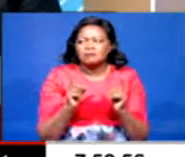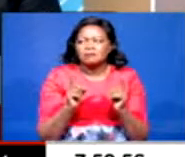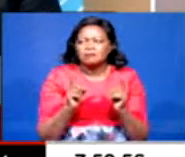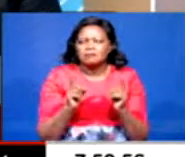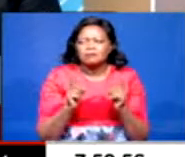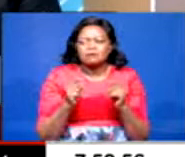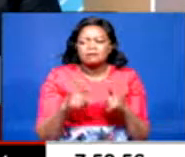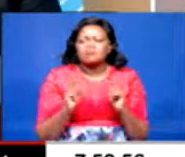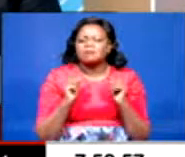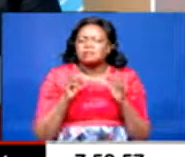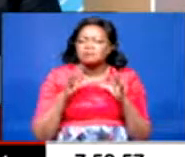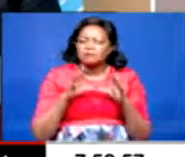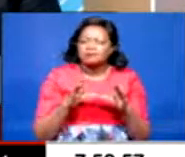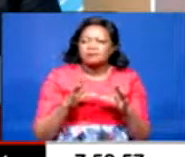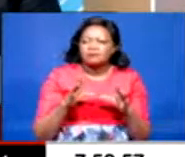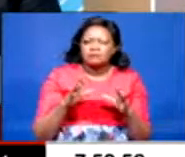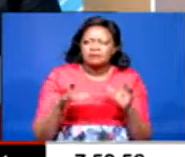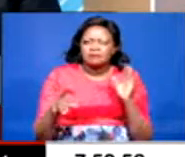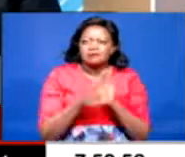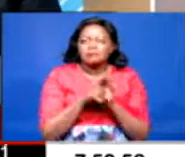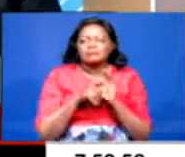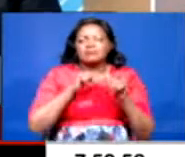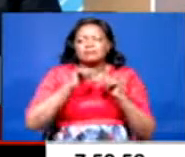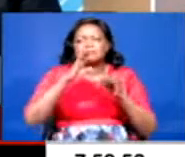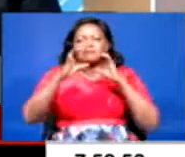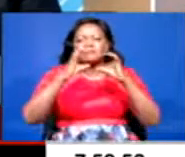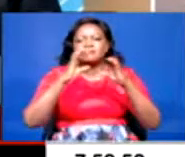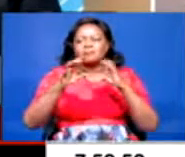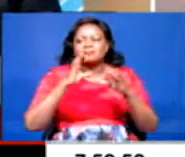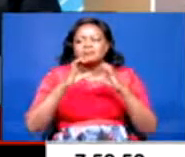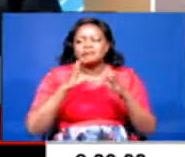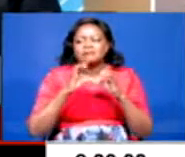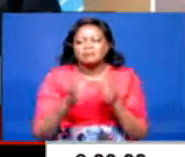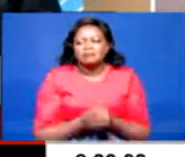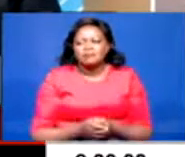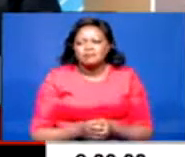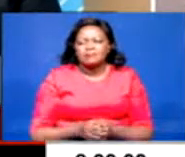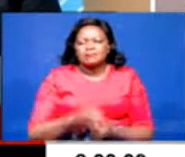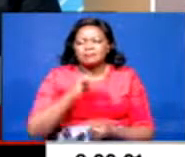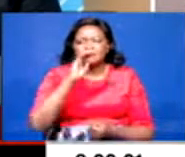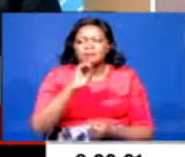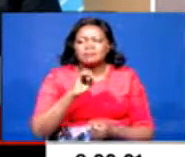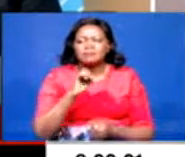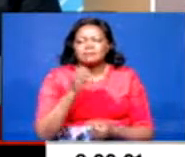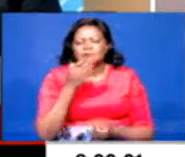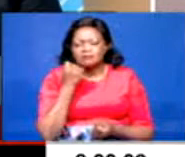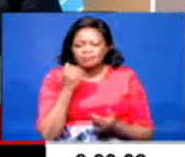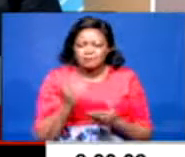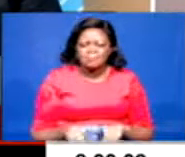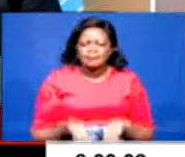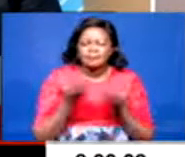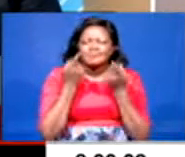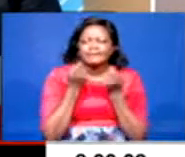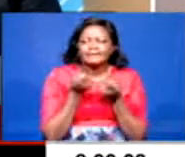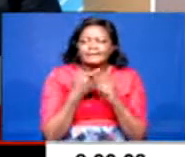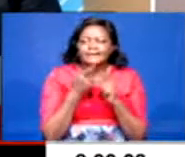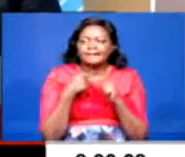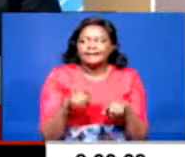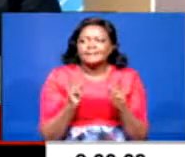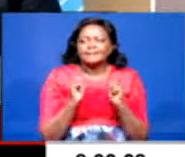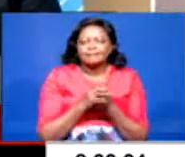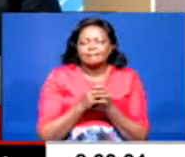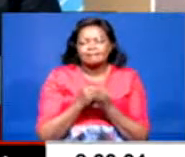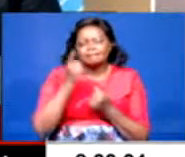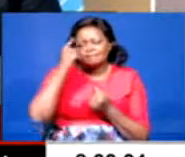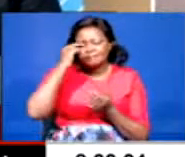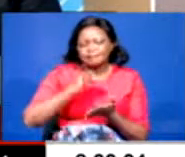compelled by the force of law. So in terms of communication, there is a place where the IEBC ought to have improved a little bit, but they did not really think that it